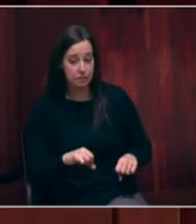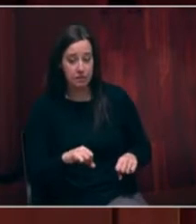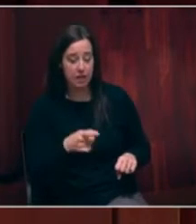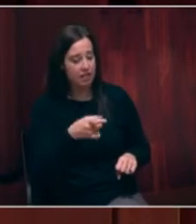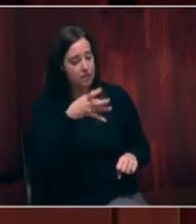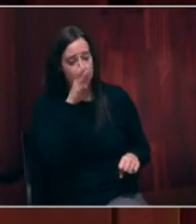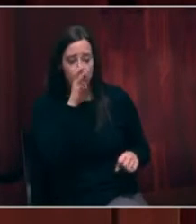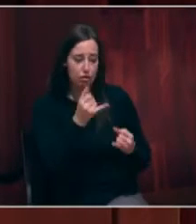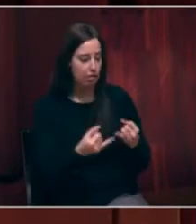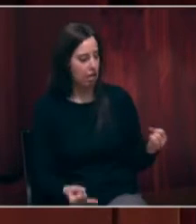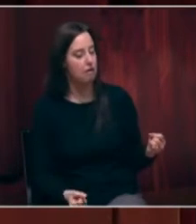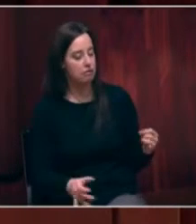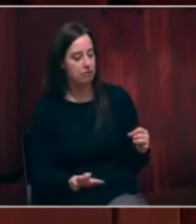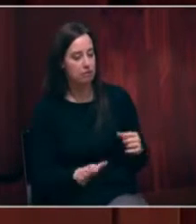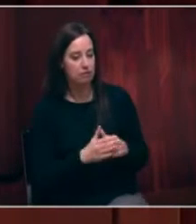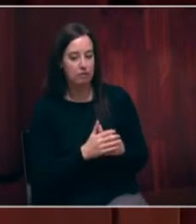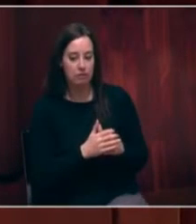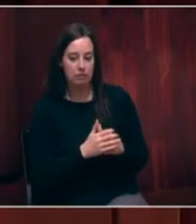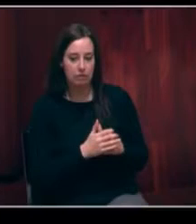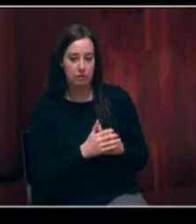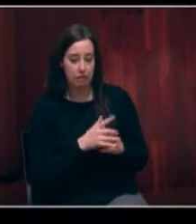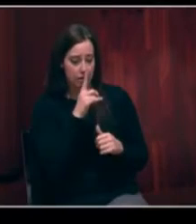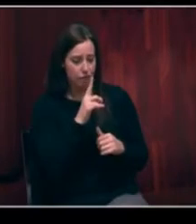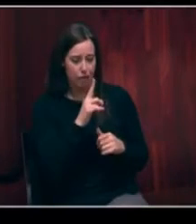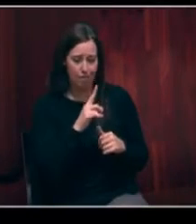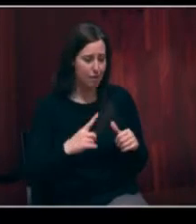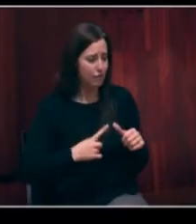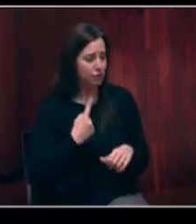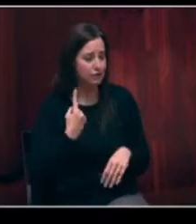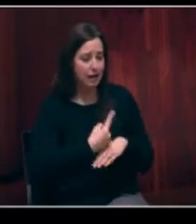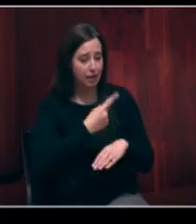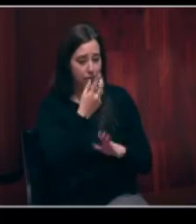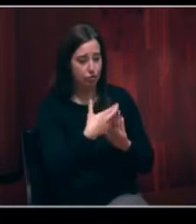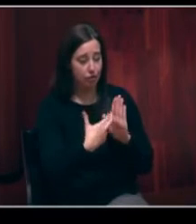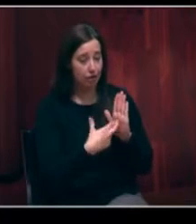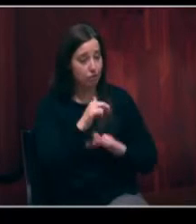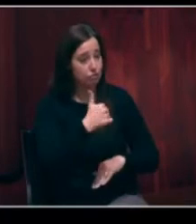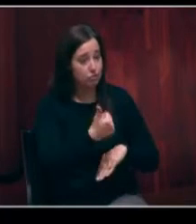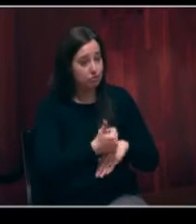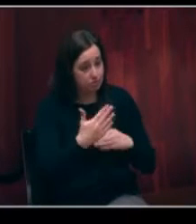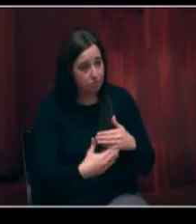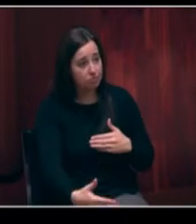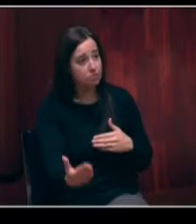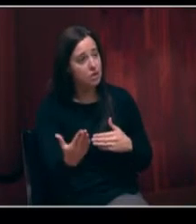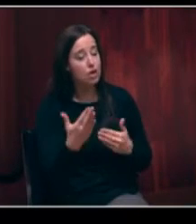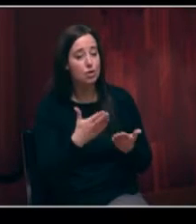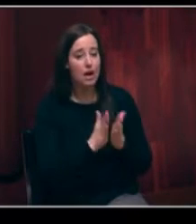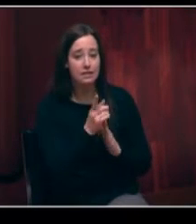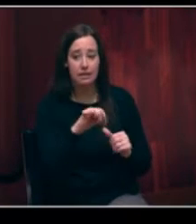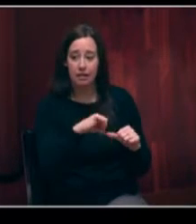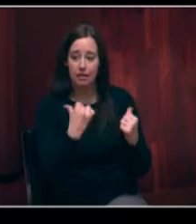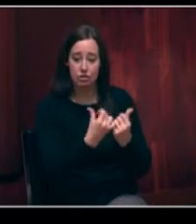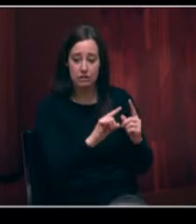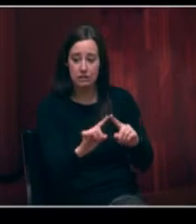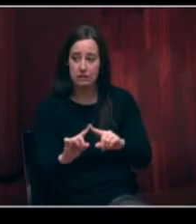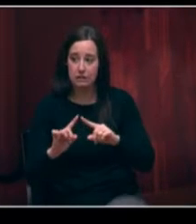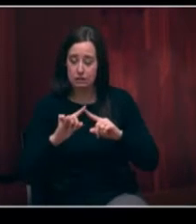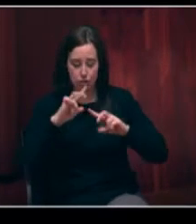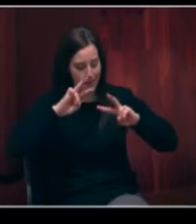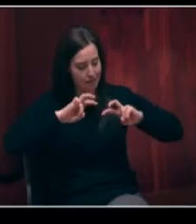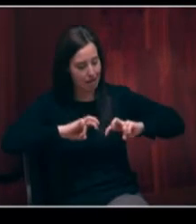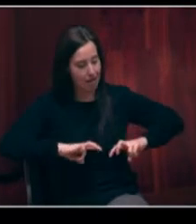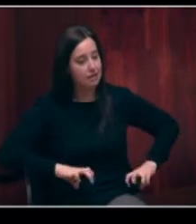CUI program. And notice that from day zero, or when this regulation becomes effective, we're asking agencies to conduct an assessment. We want you to